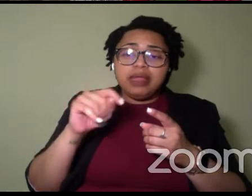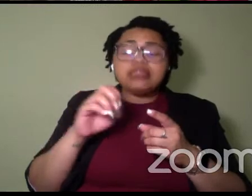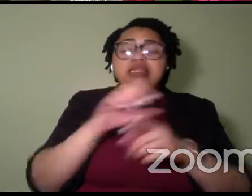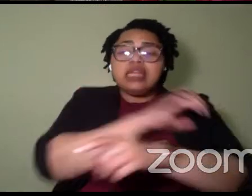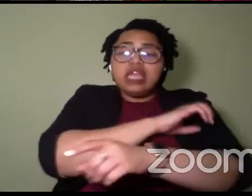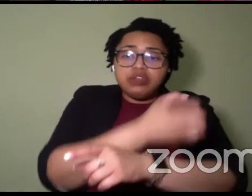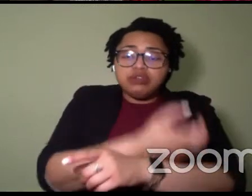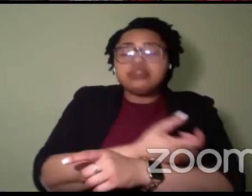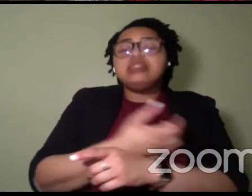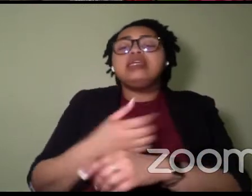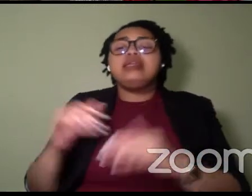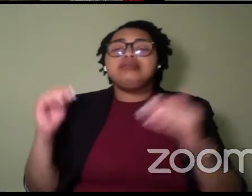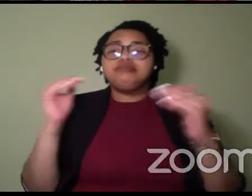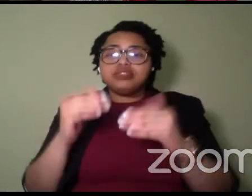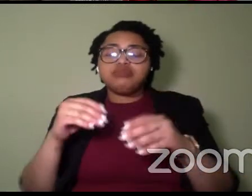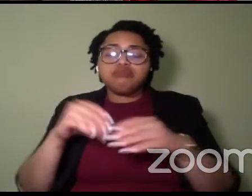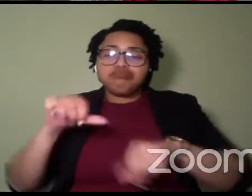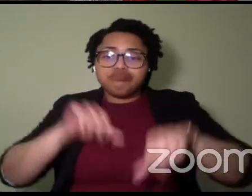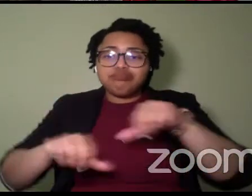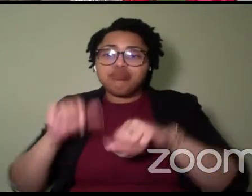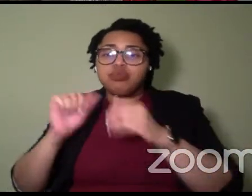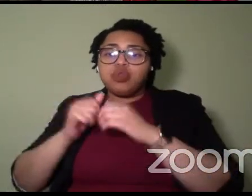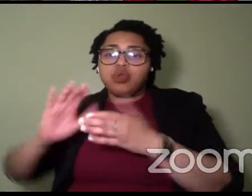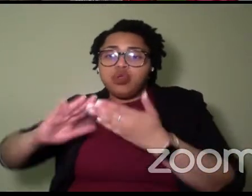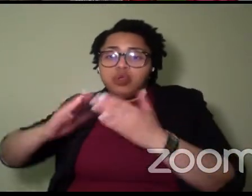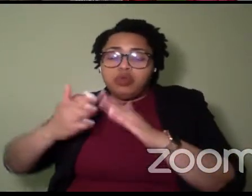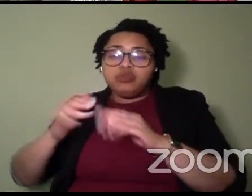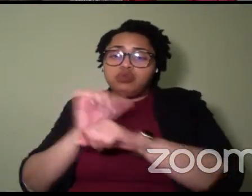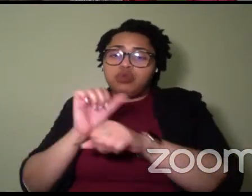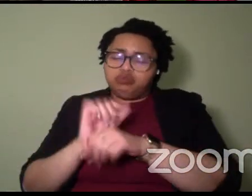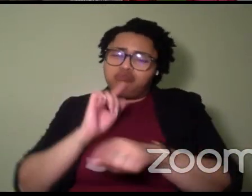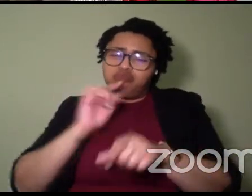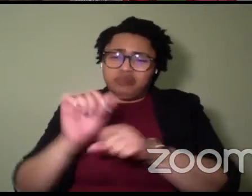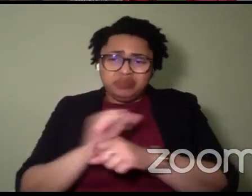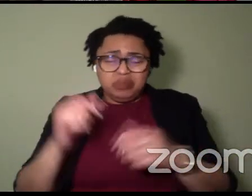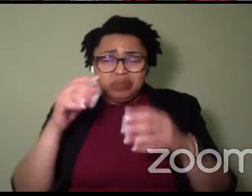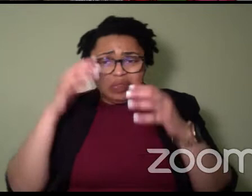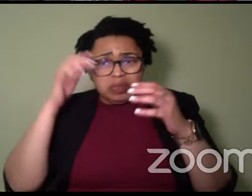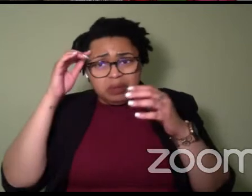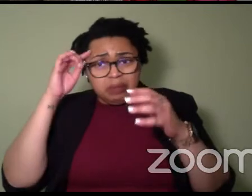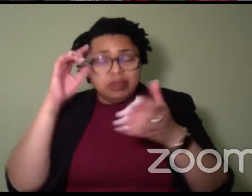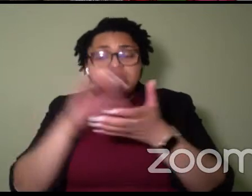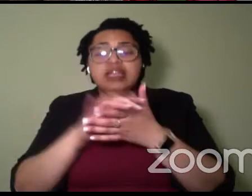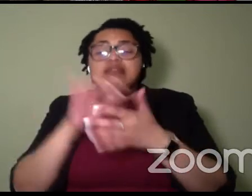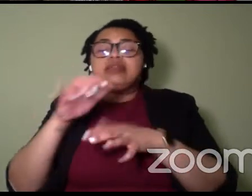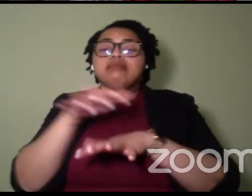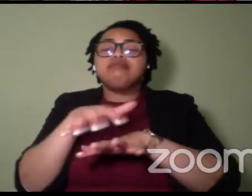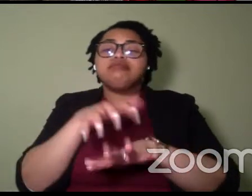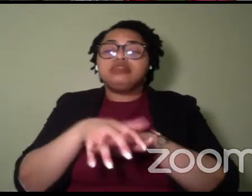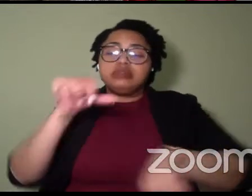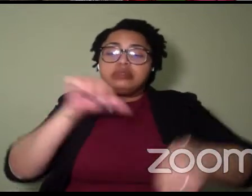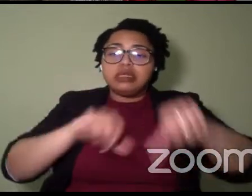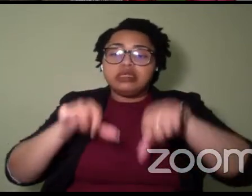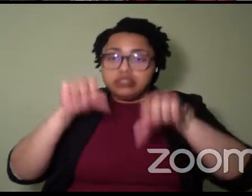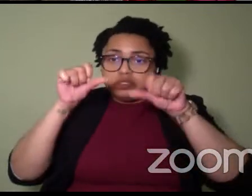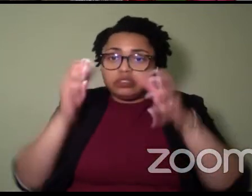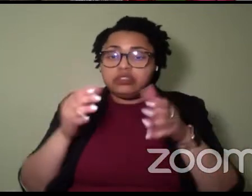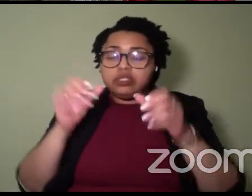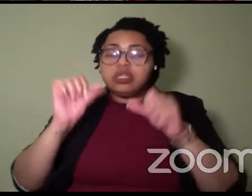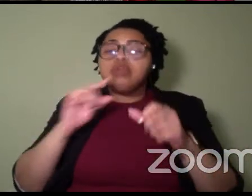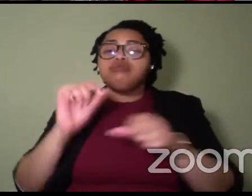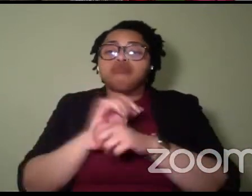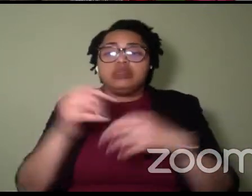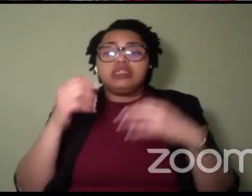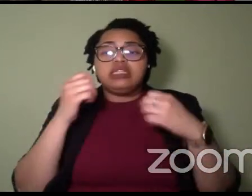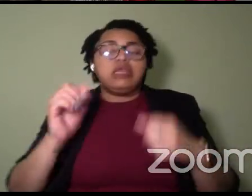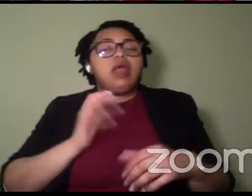work, and strongly believes that Indigenous sciences can heal our Indigenous lands. Up next, we have